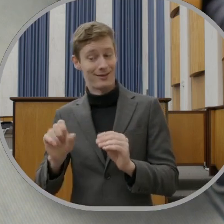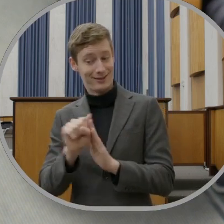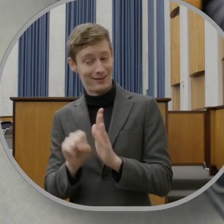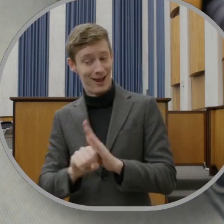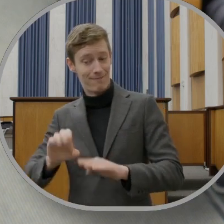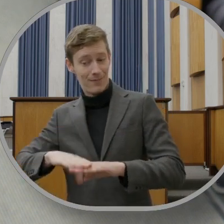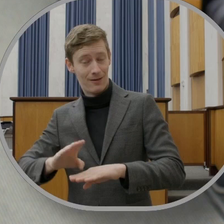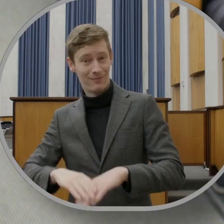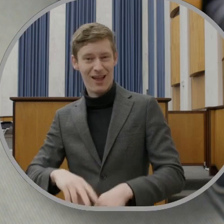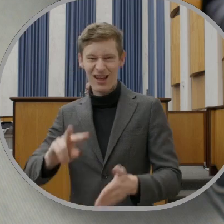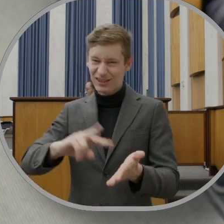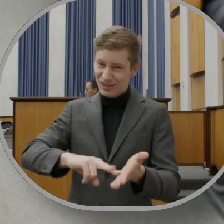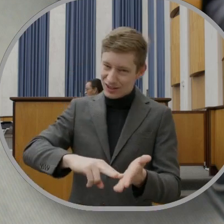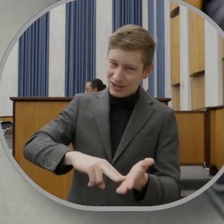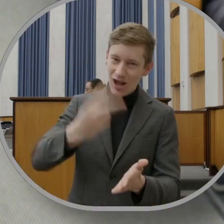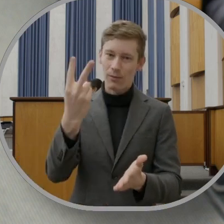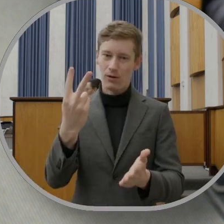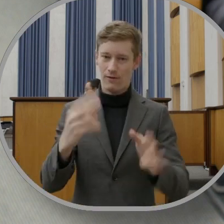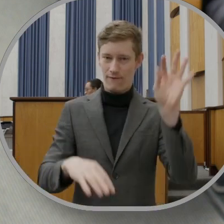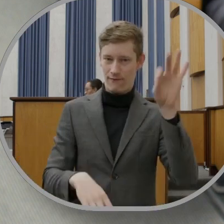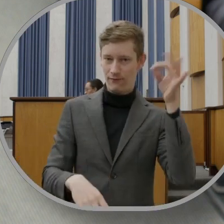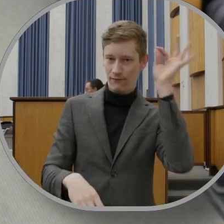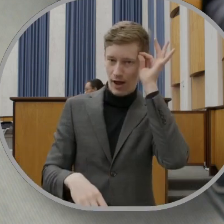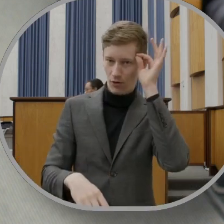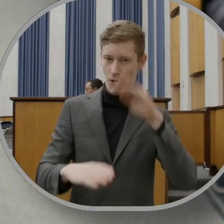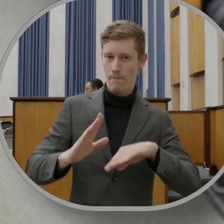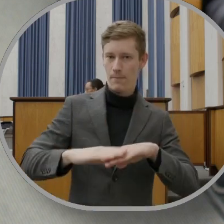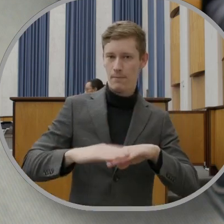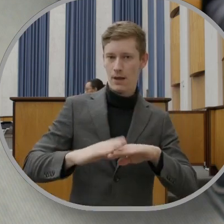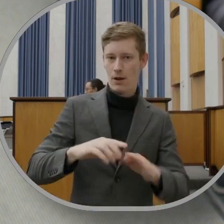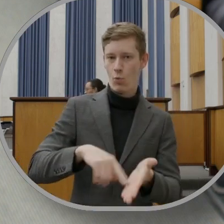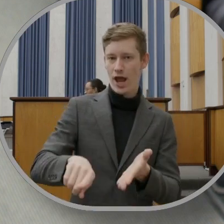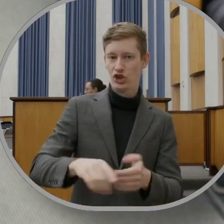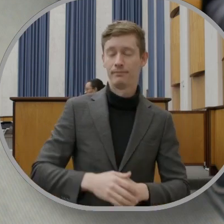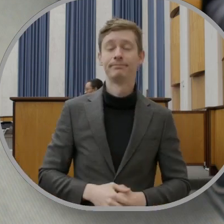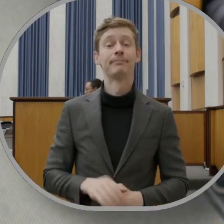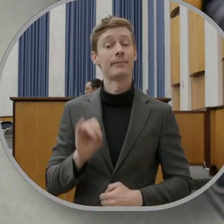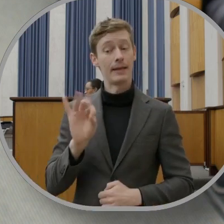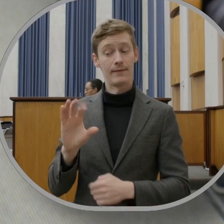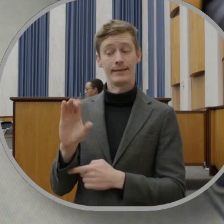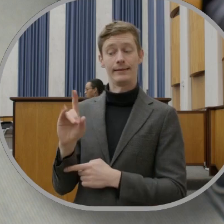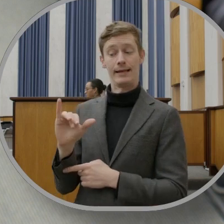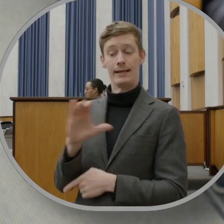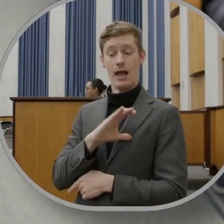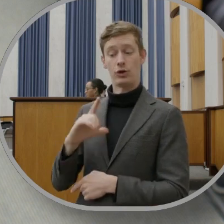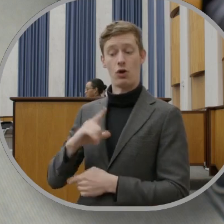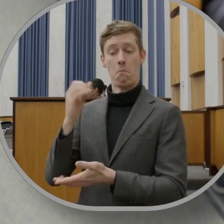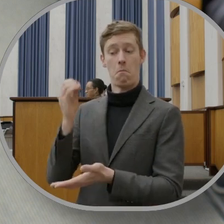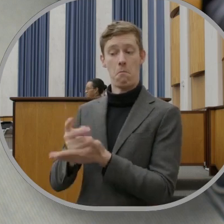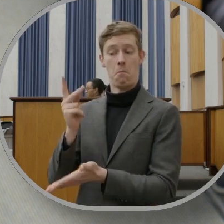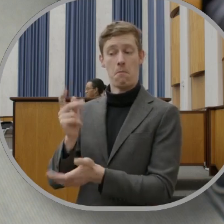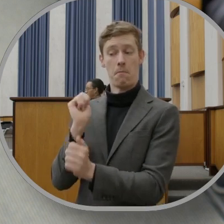double the federal minimum wage. If the city council approves this increase, we will have gone